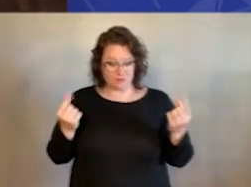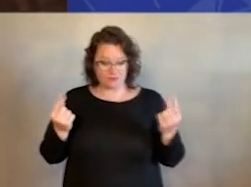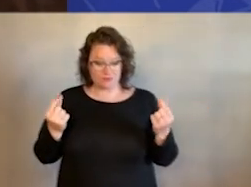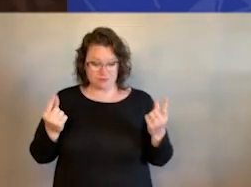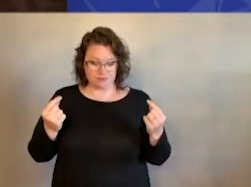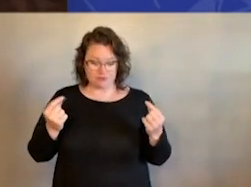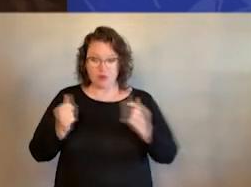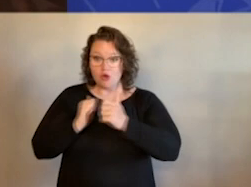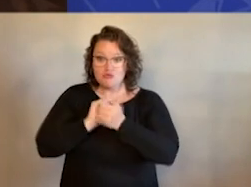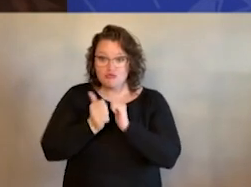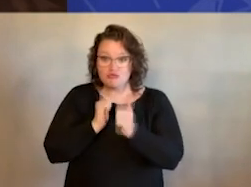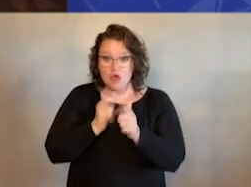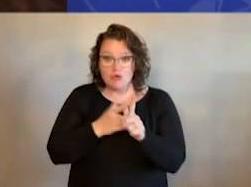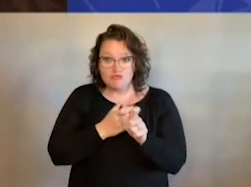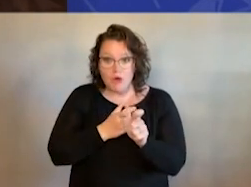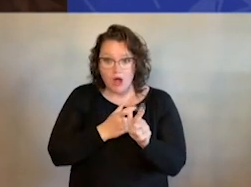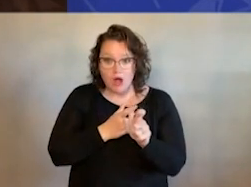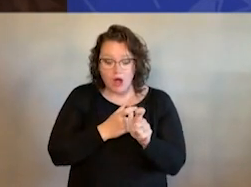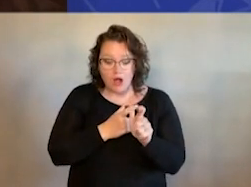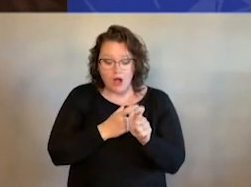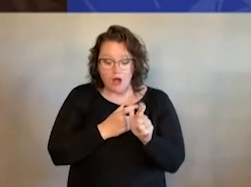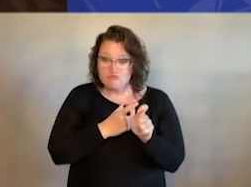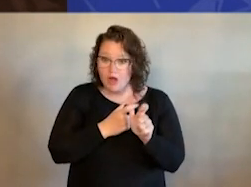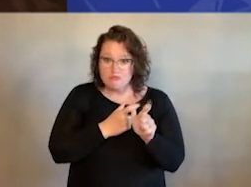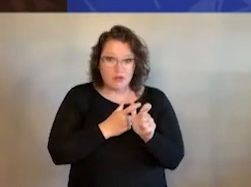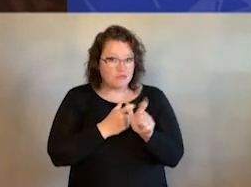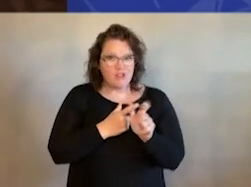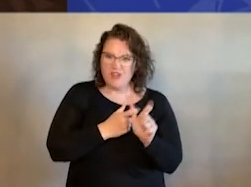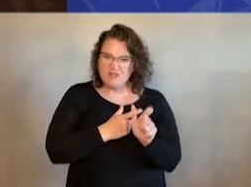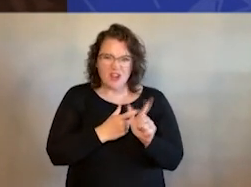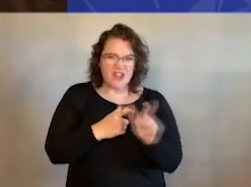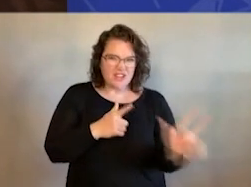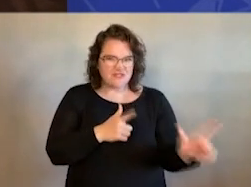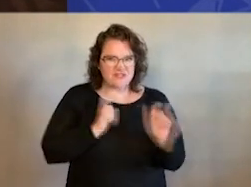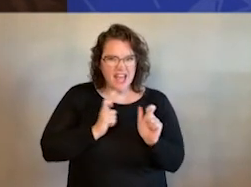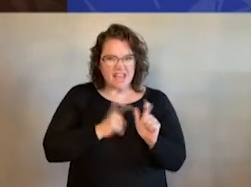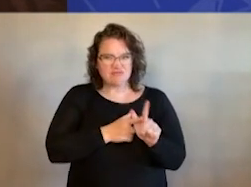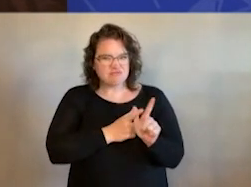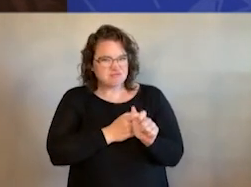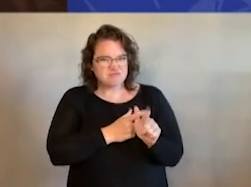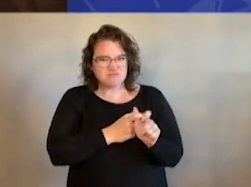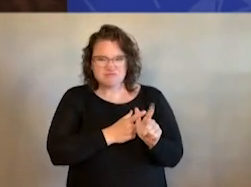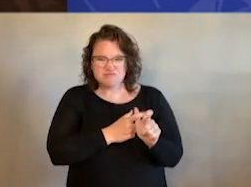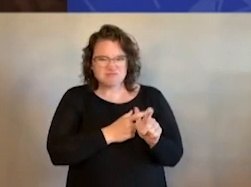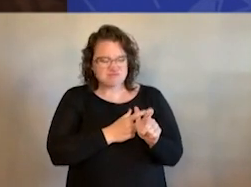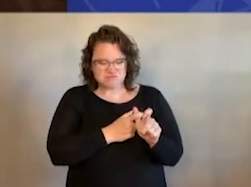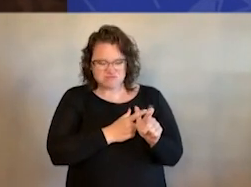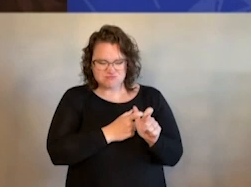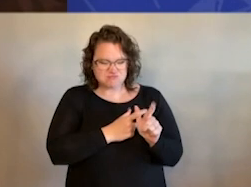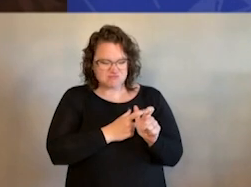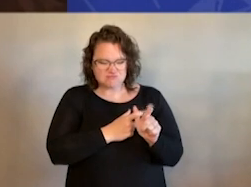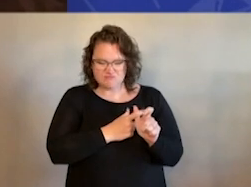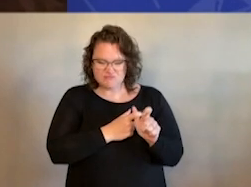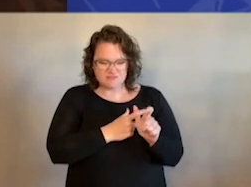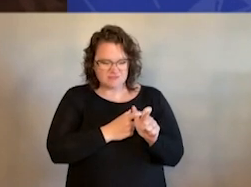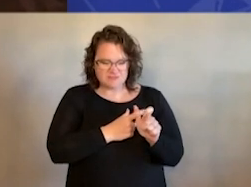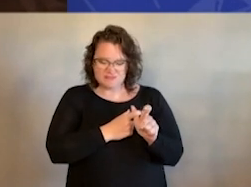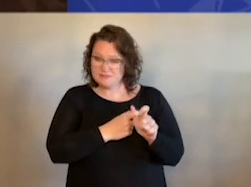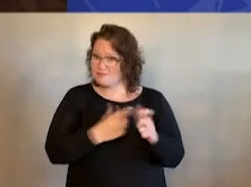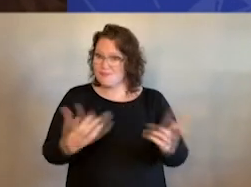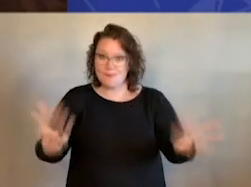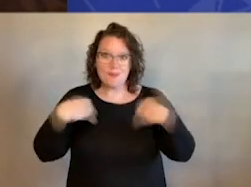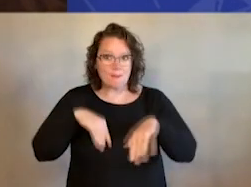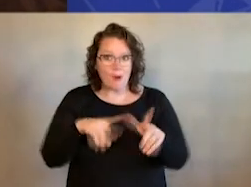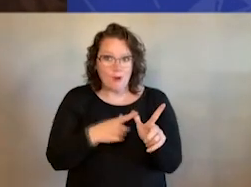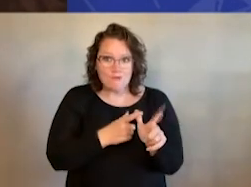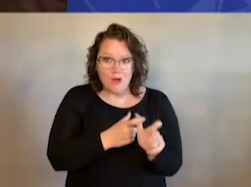into our track star days and run, run, run, run, run, run, run. Run, run, run, run, run. Everybody's